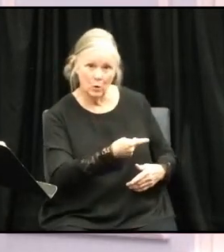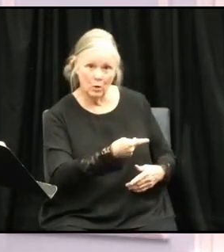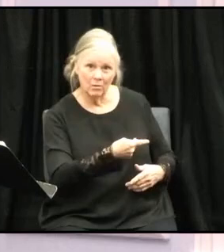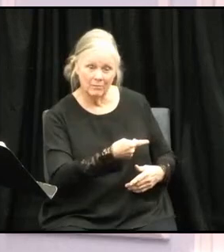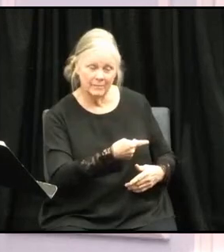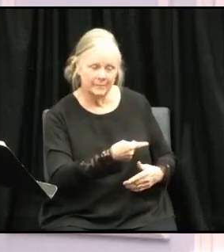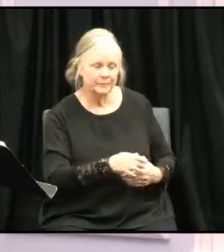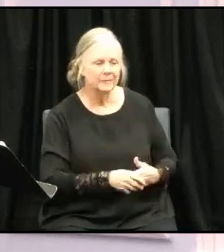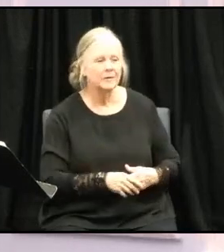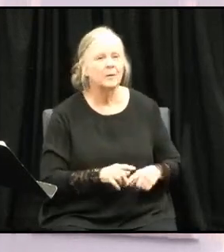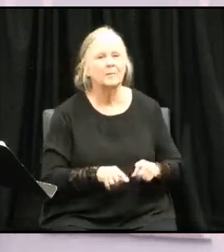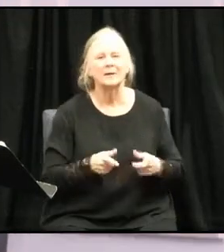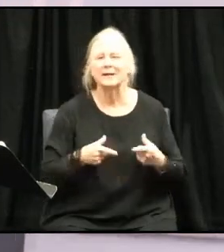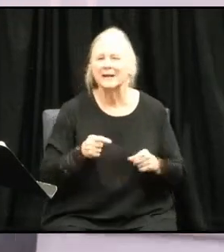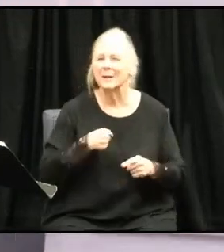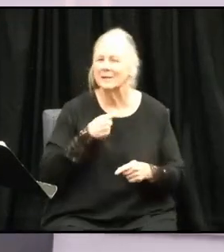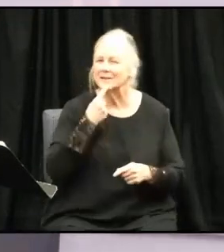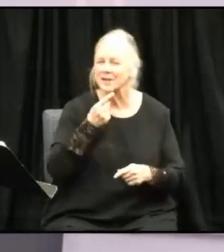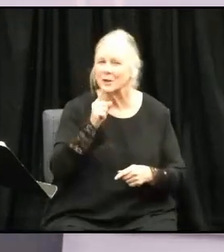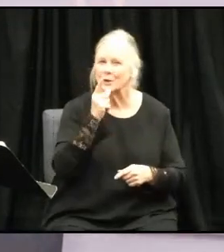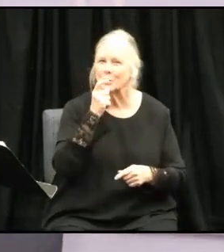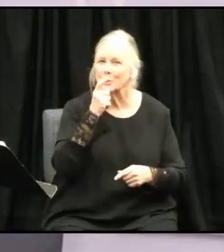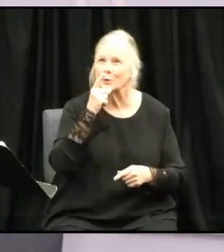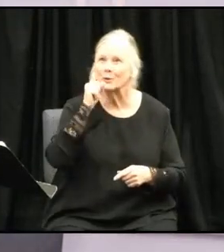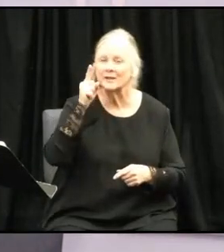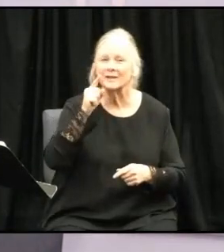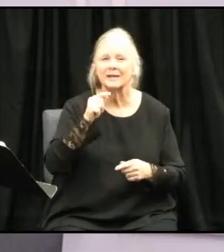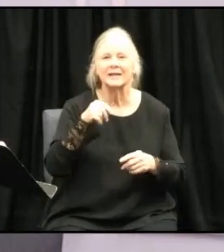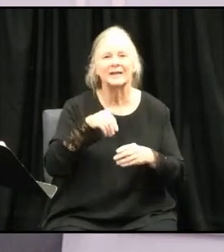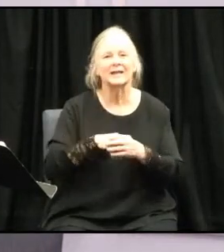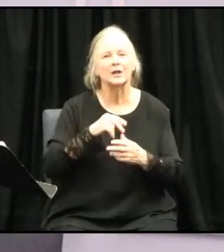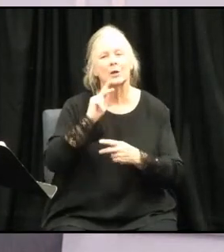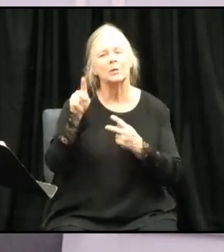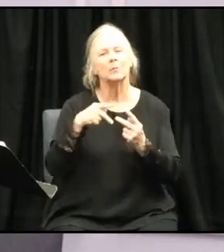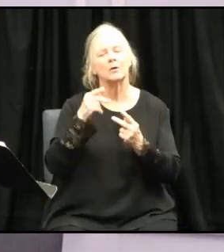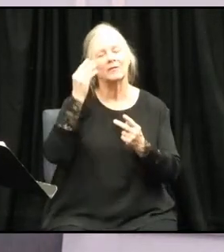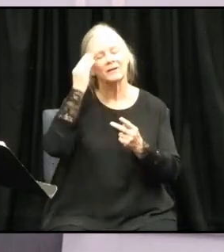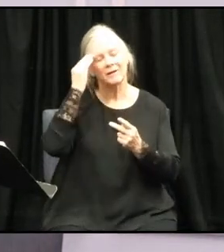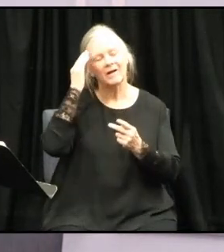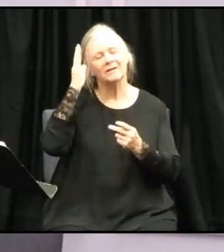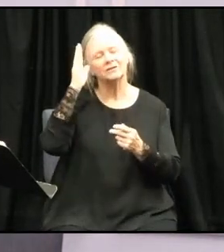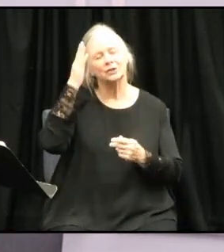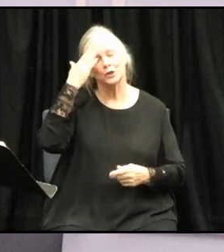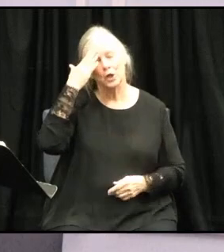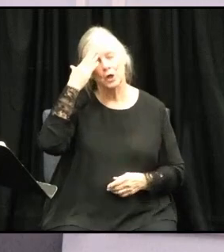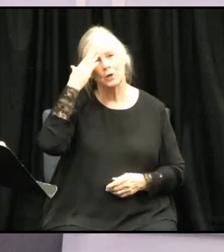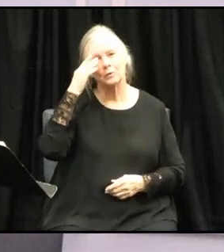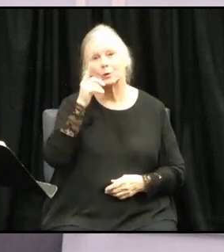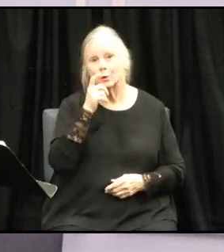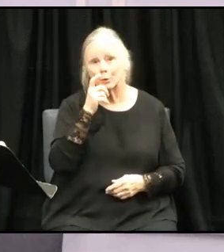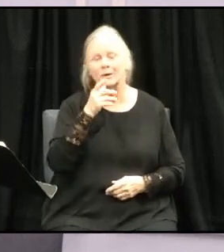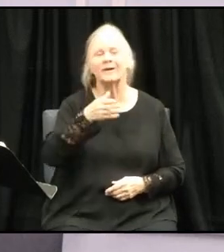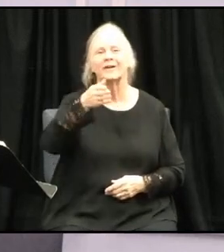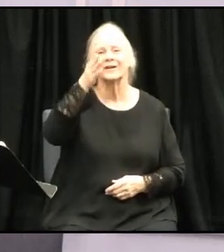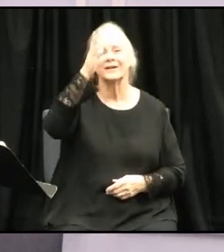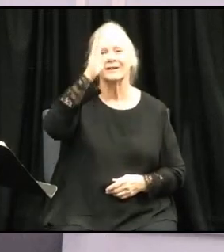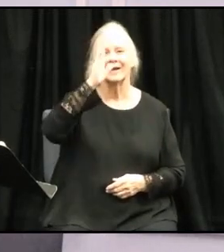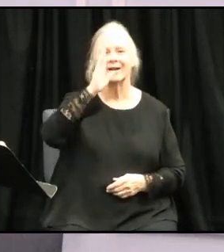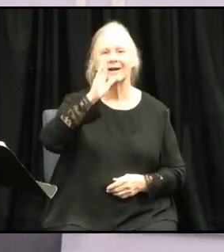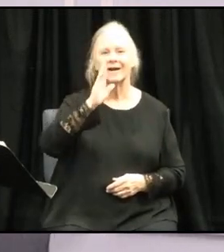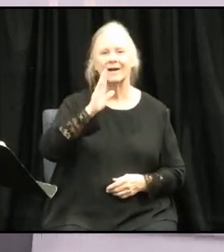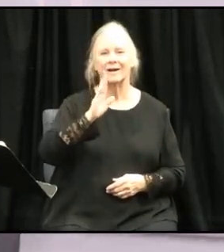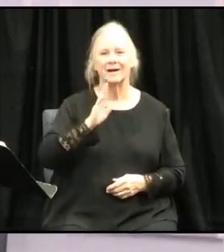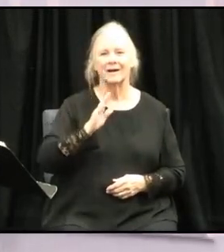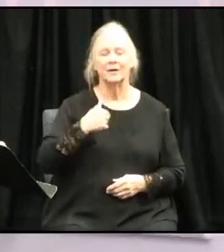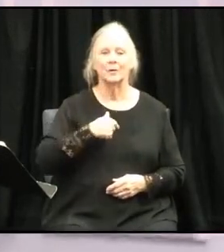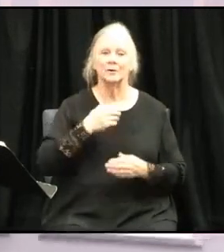Let me tell you who did, in perfect knowledge, know God. And we're so grateful to